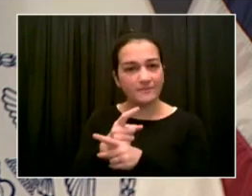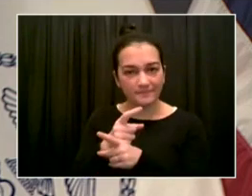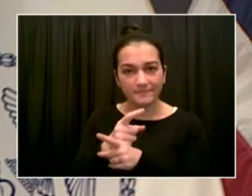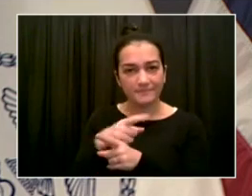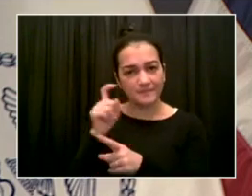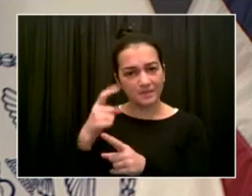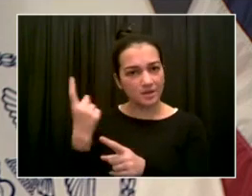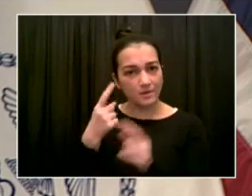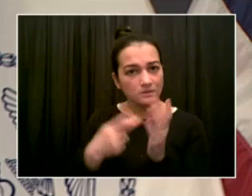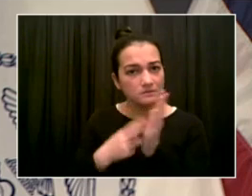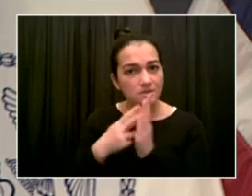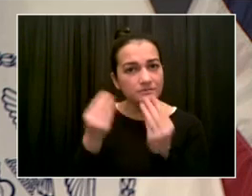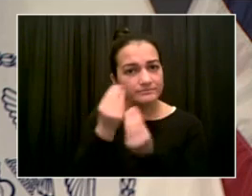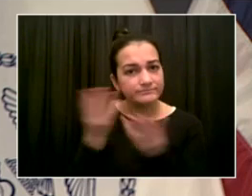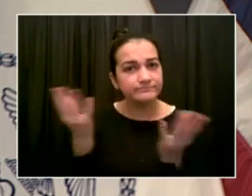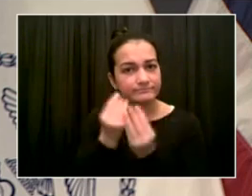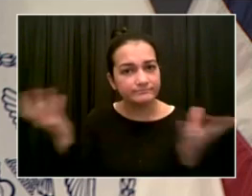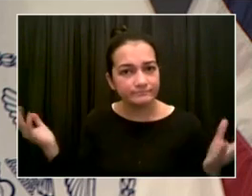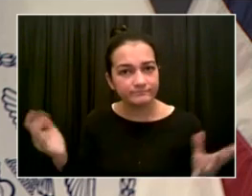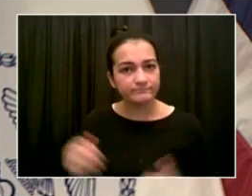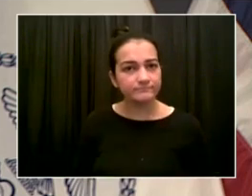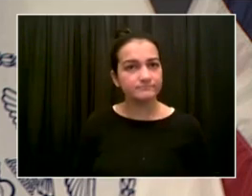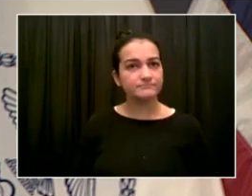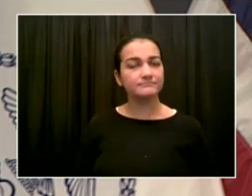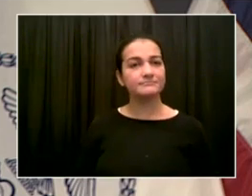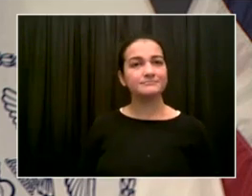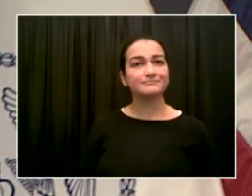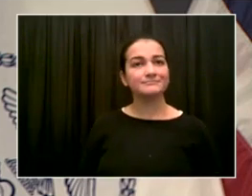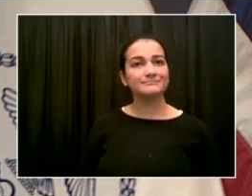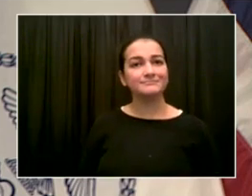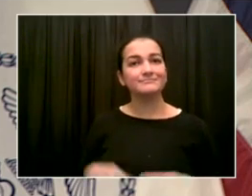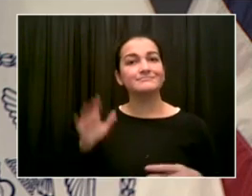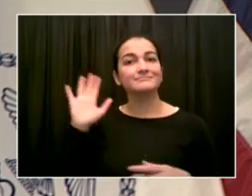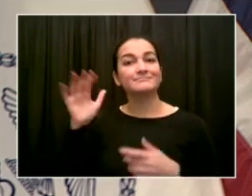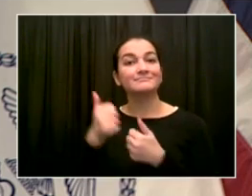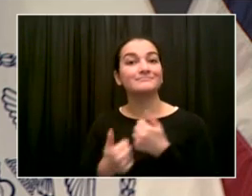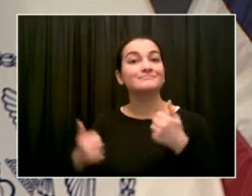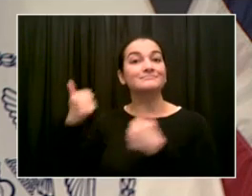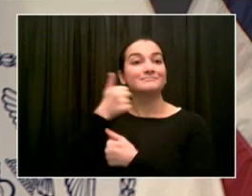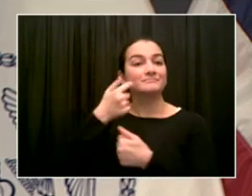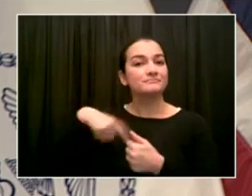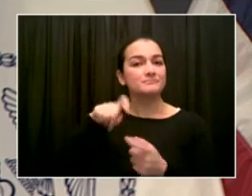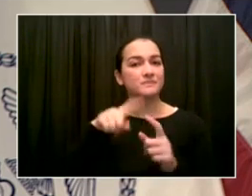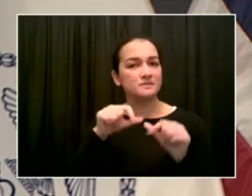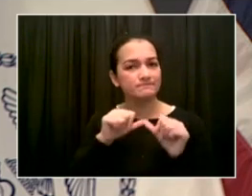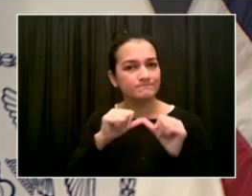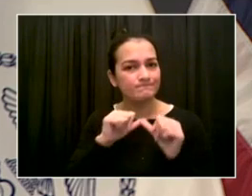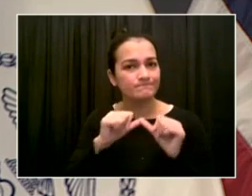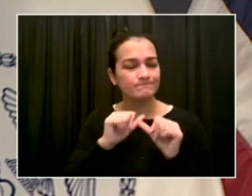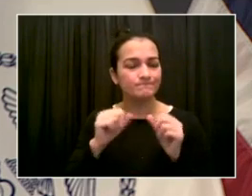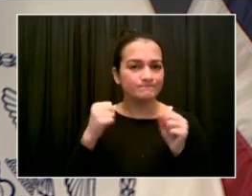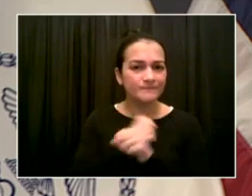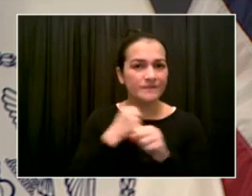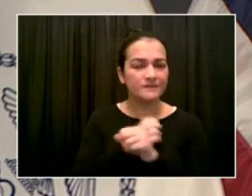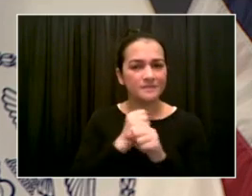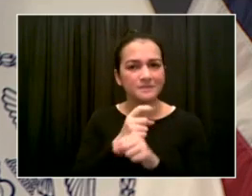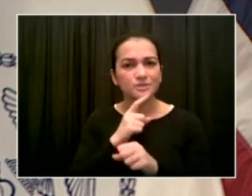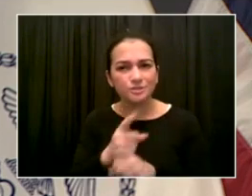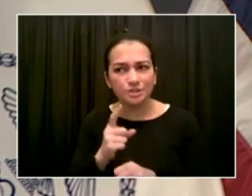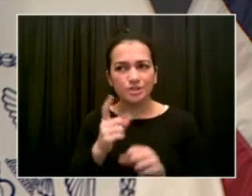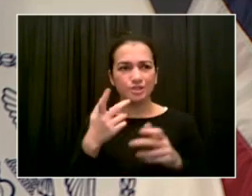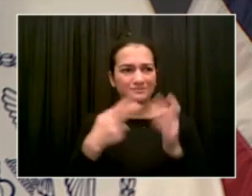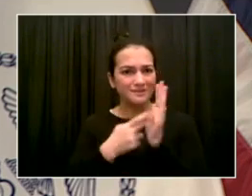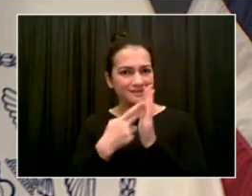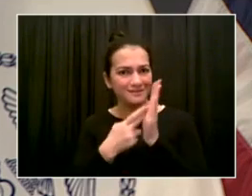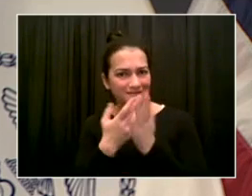issues, how do we make sure this can never happen again? And something as precious as the way we protect our seniors is done right